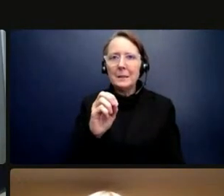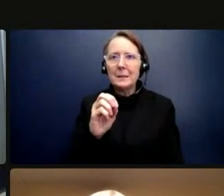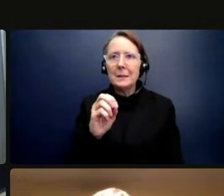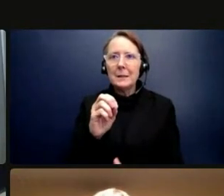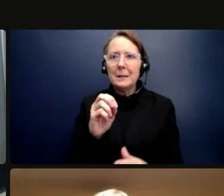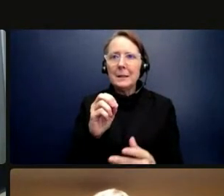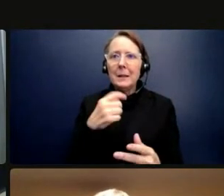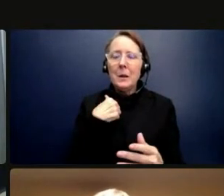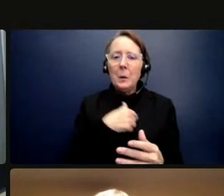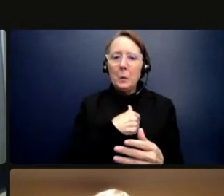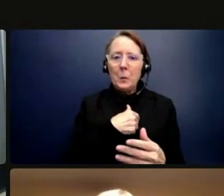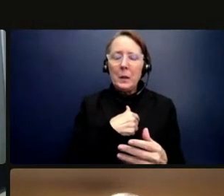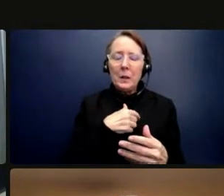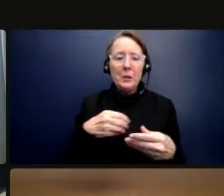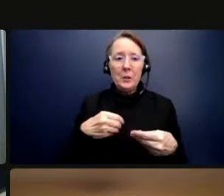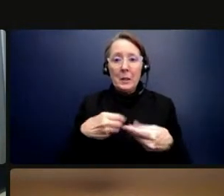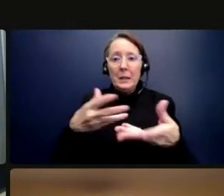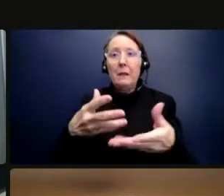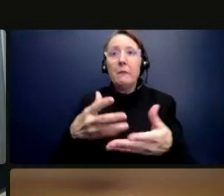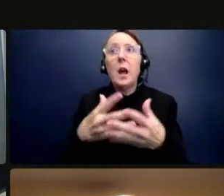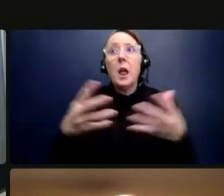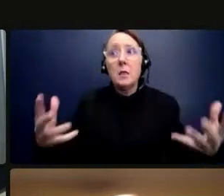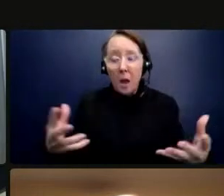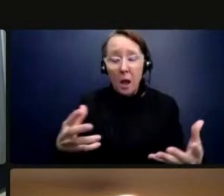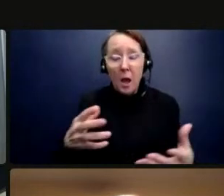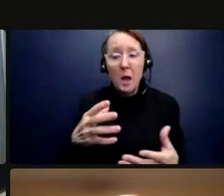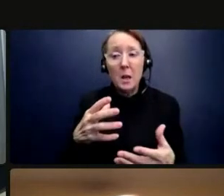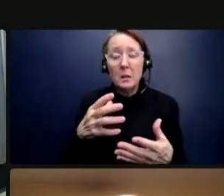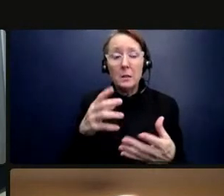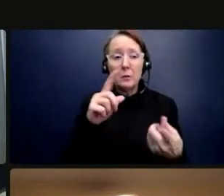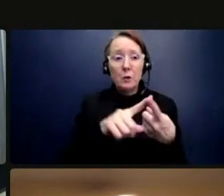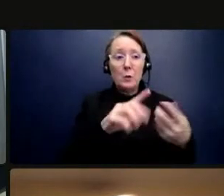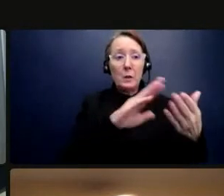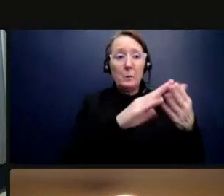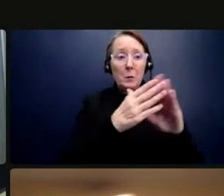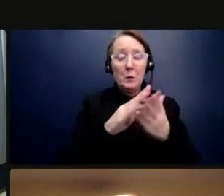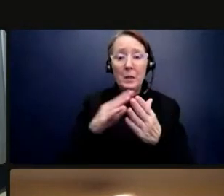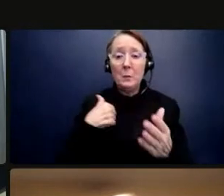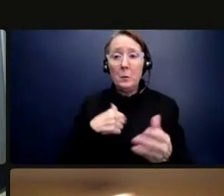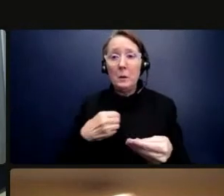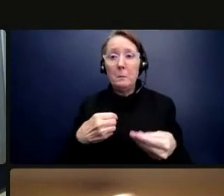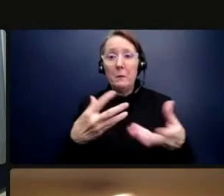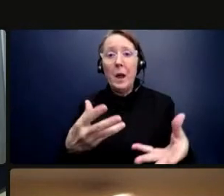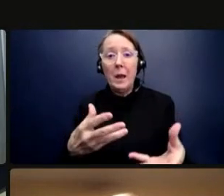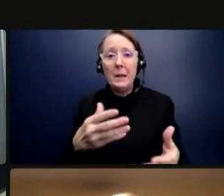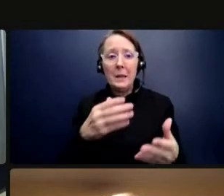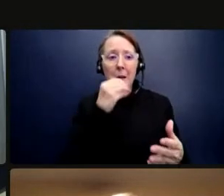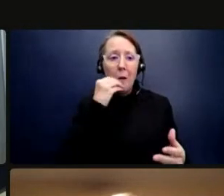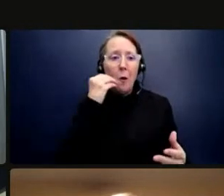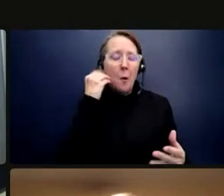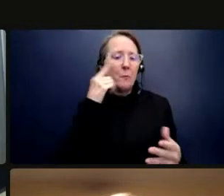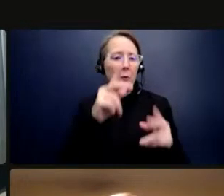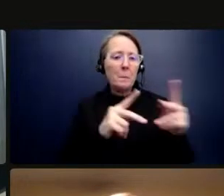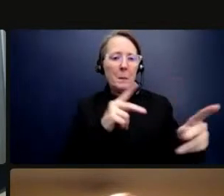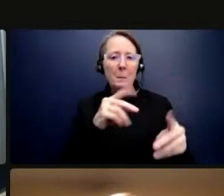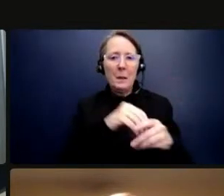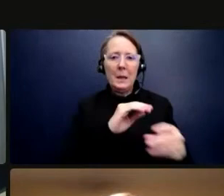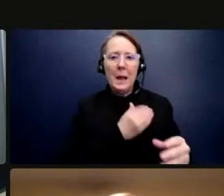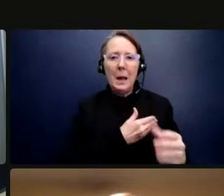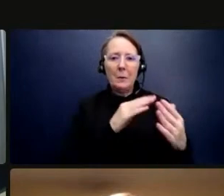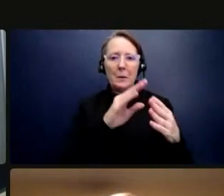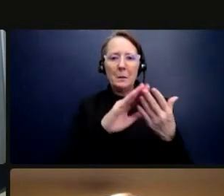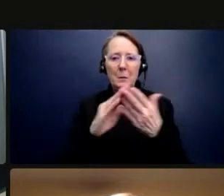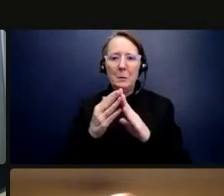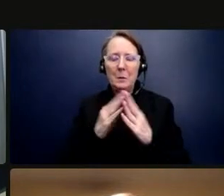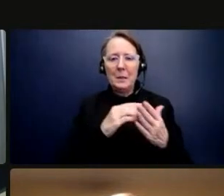of you know, return on investment, however you want to phrase that. You're doing good for humans in our community. So I would certainly look at trying